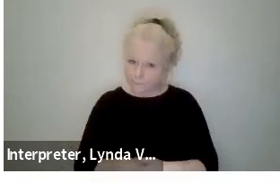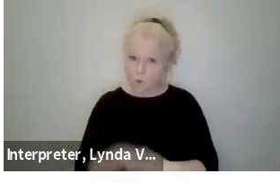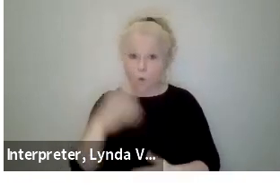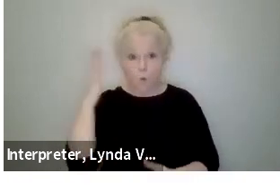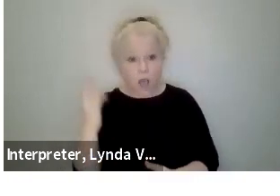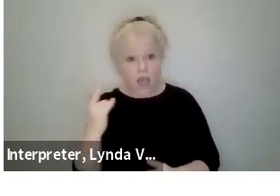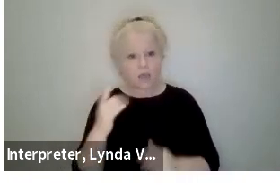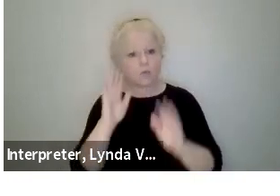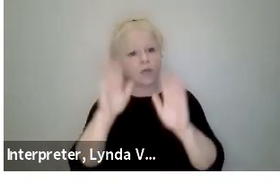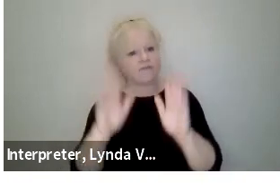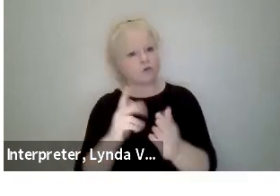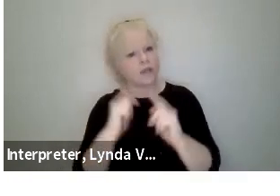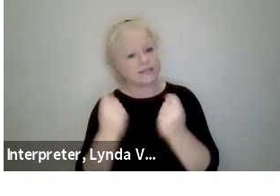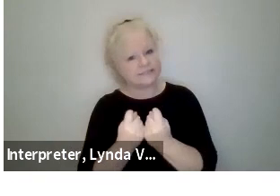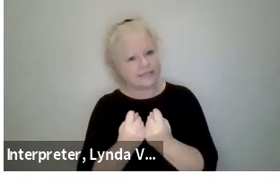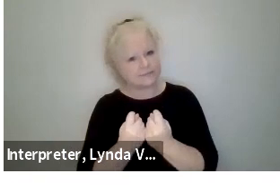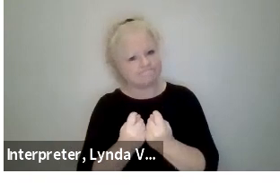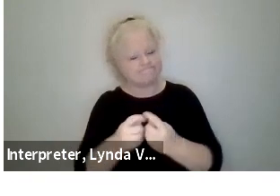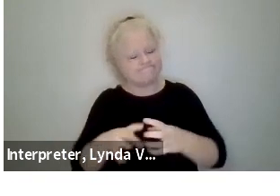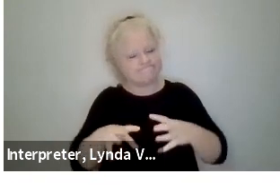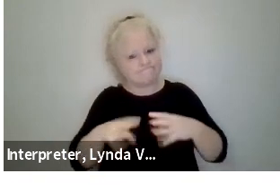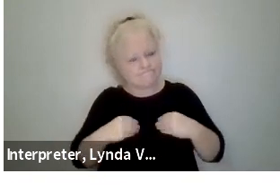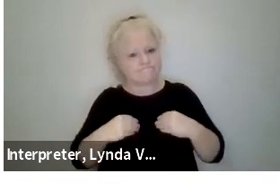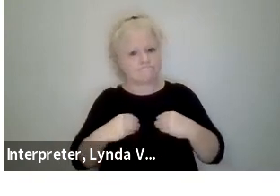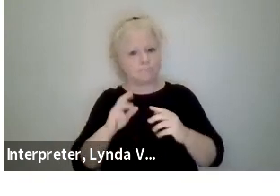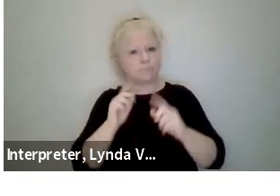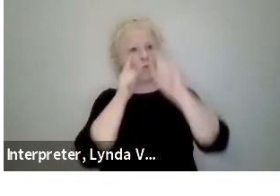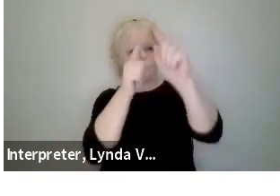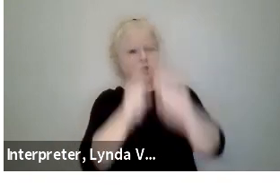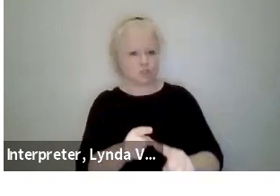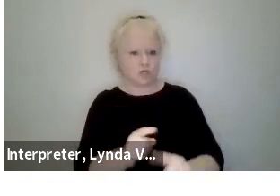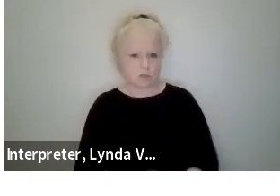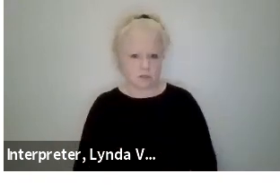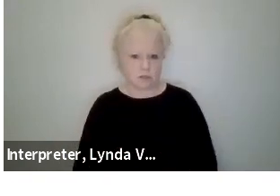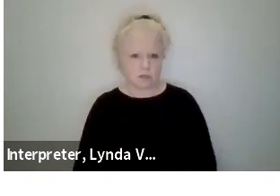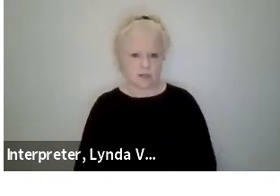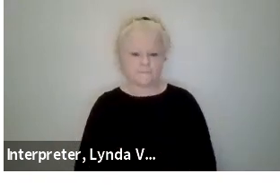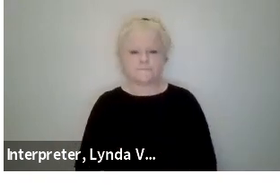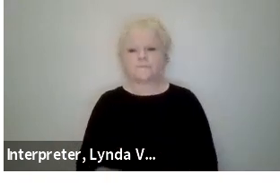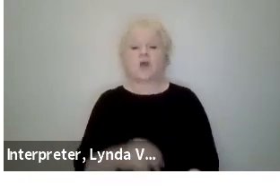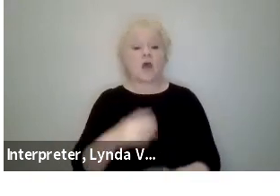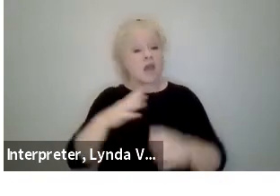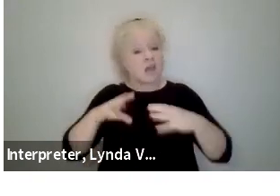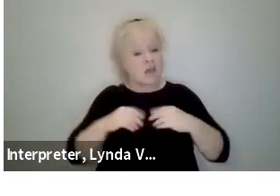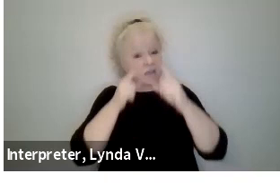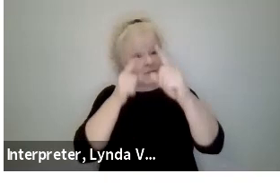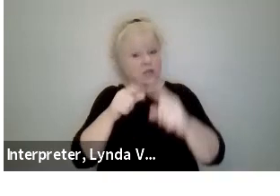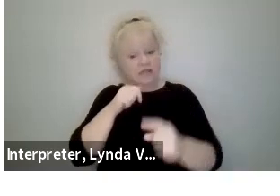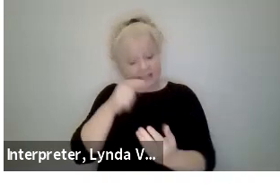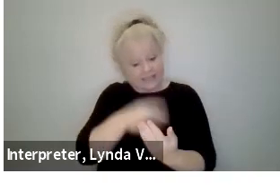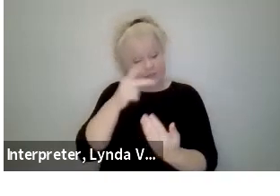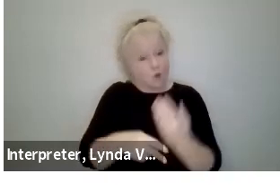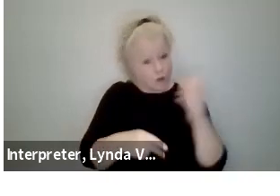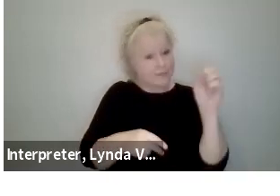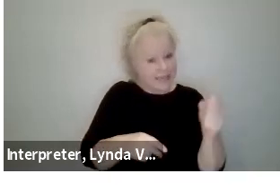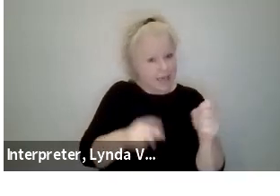that embraces our mission. That's the bottom line. And embracing our mission is not just centered within this program, but